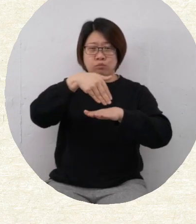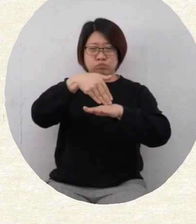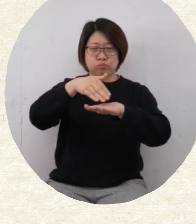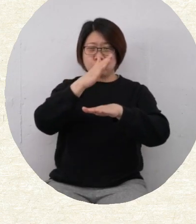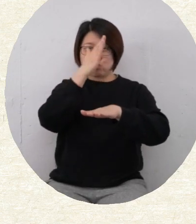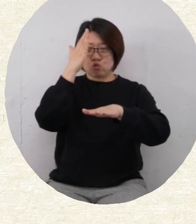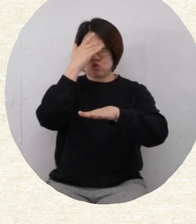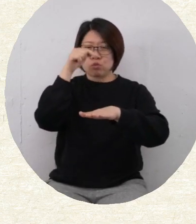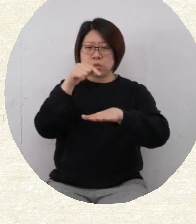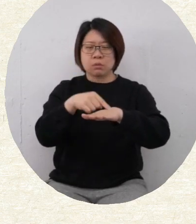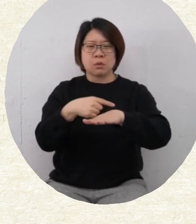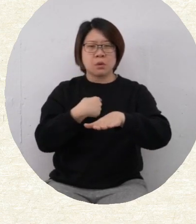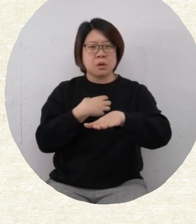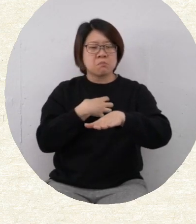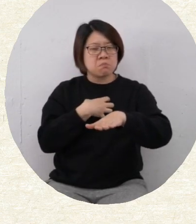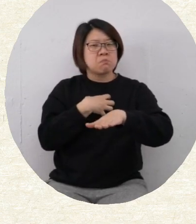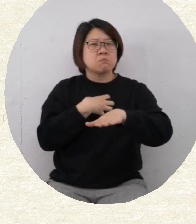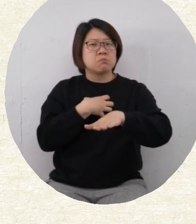US.